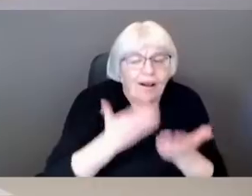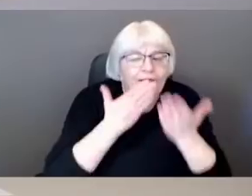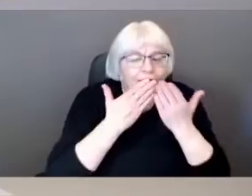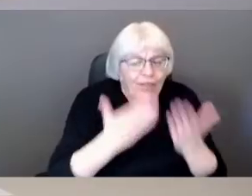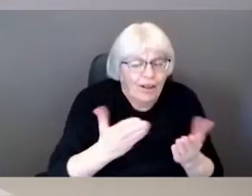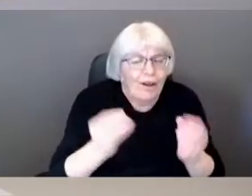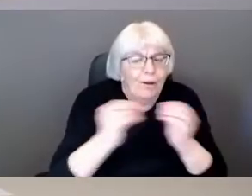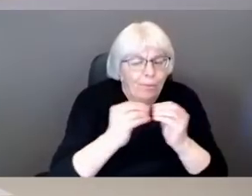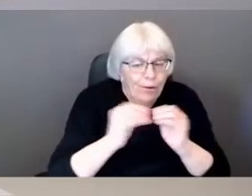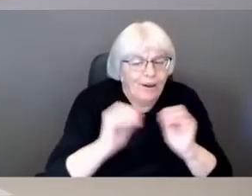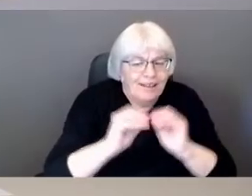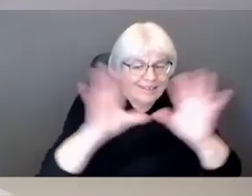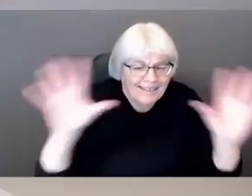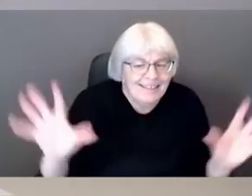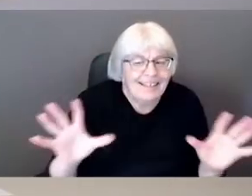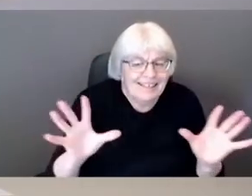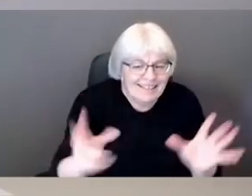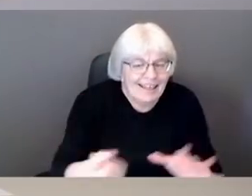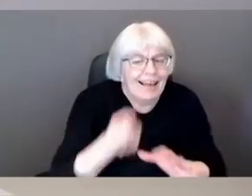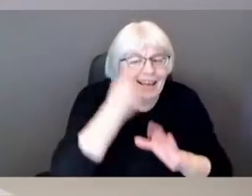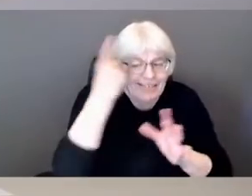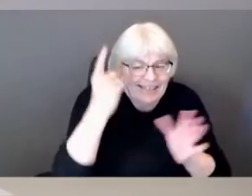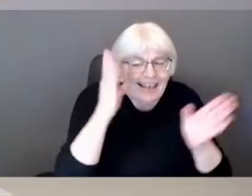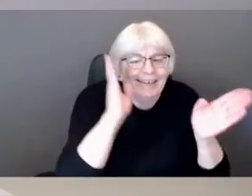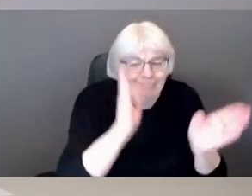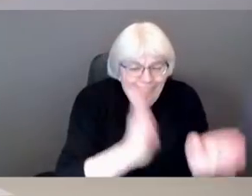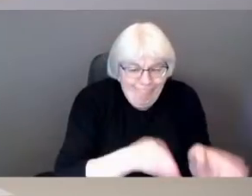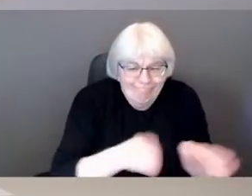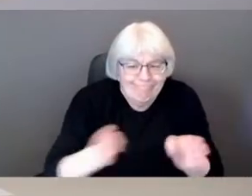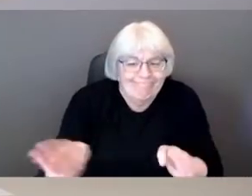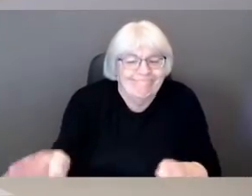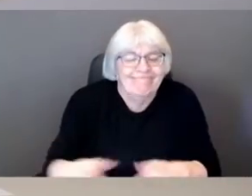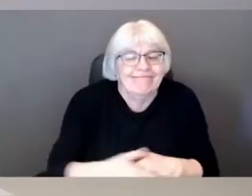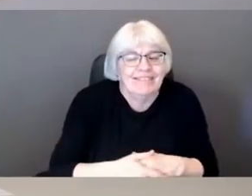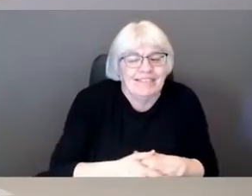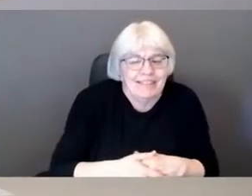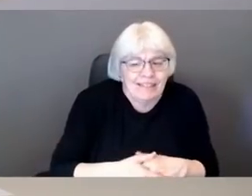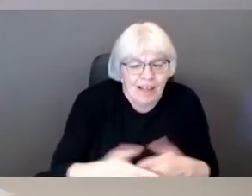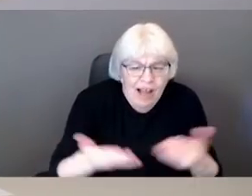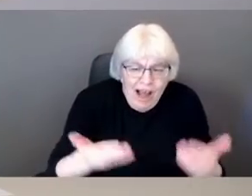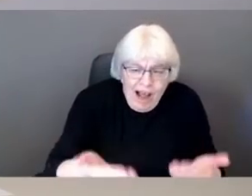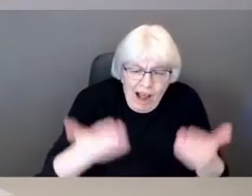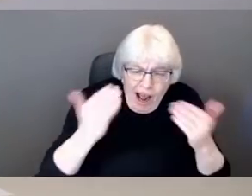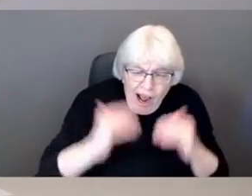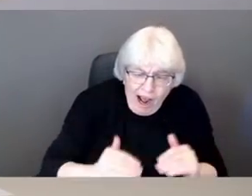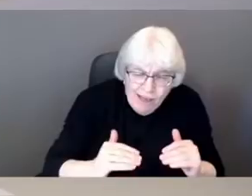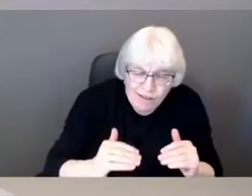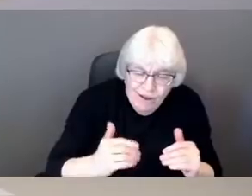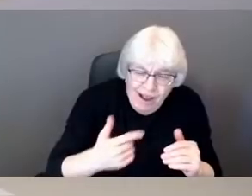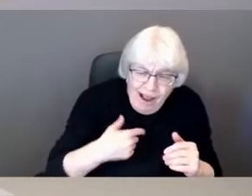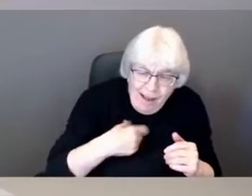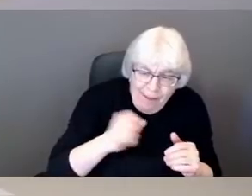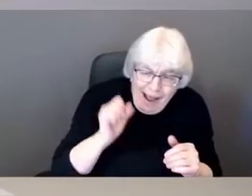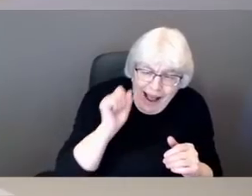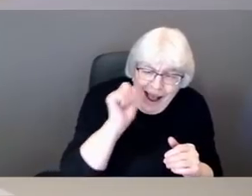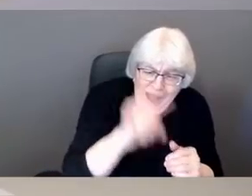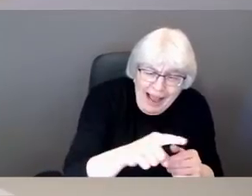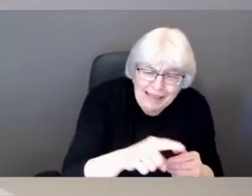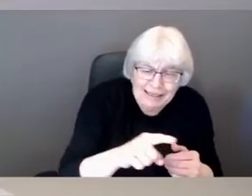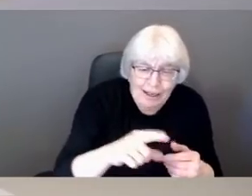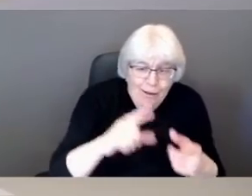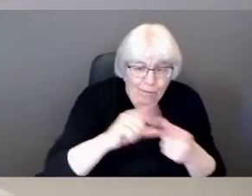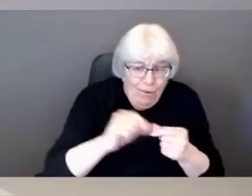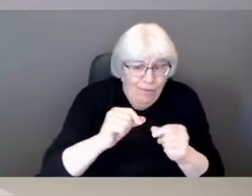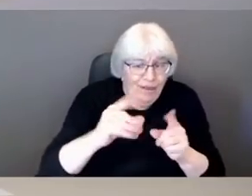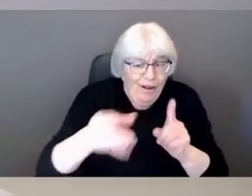me. I also wanted to ask about public and flight exposure notifications. Lately there's been such a